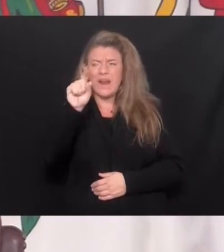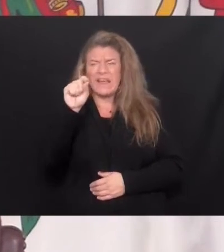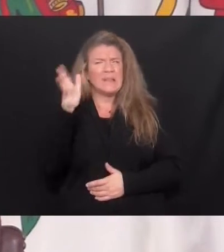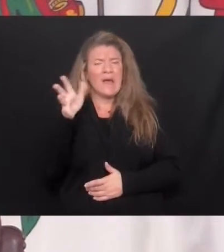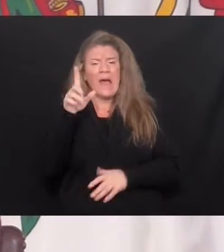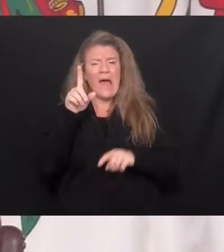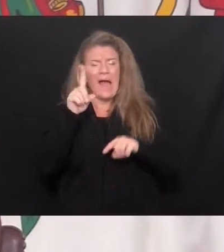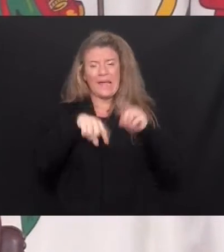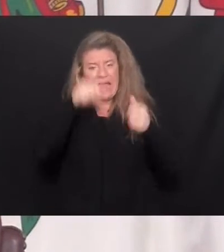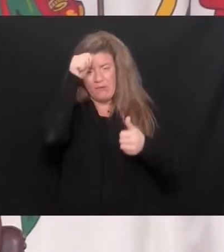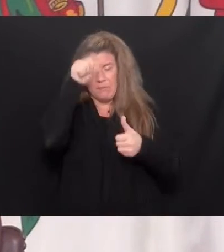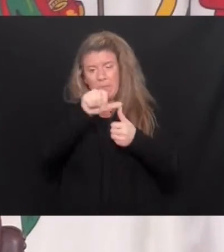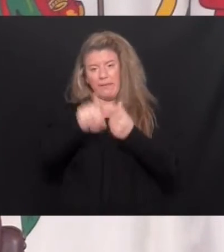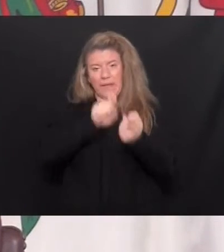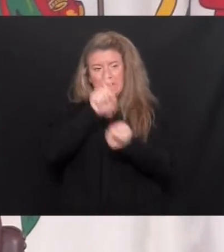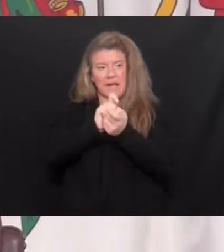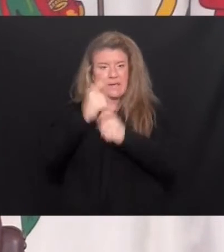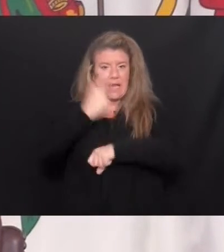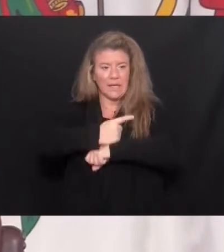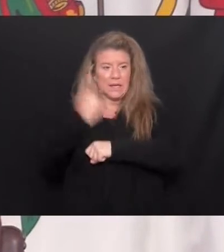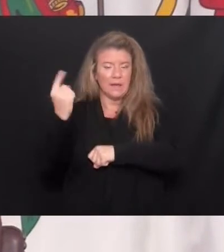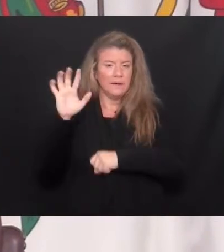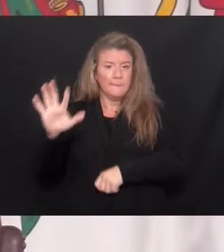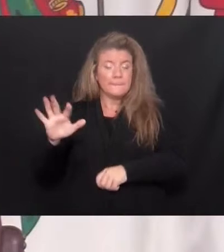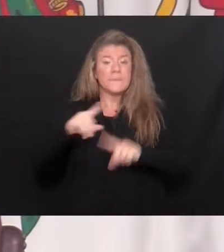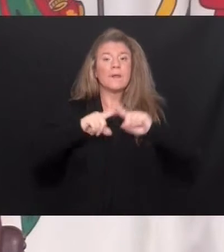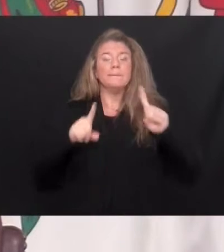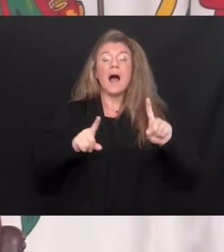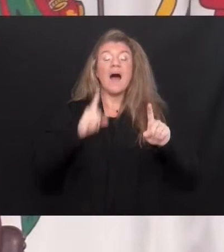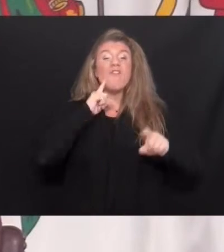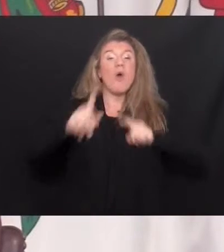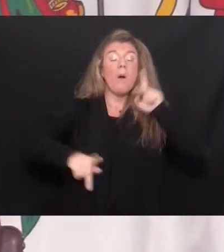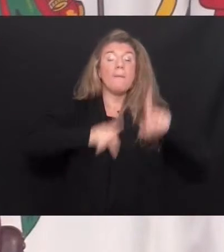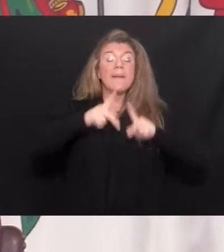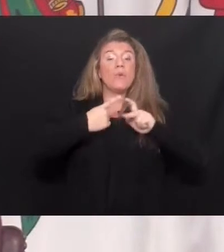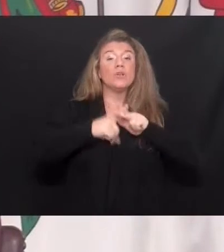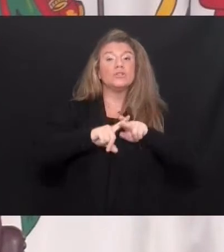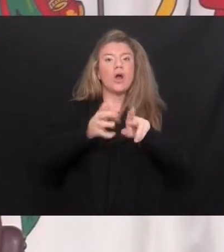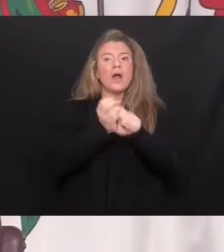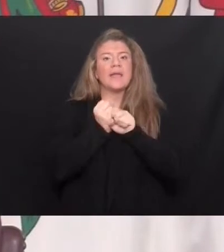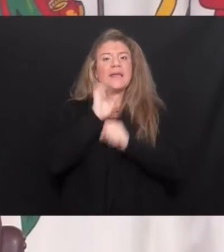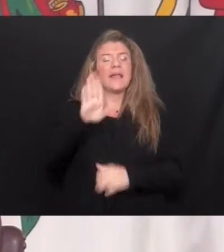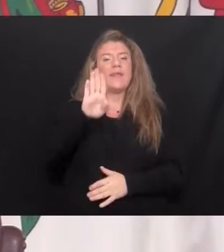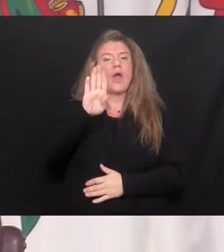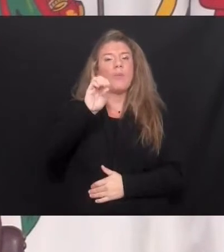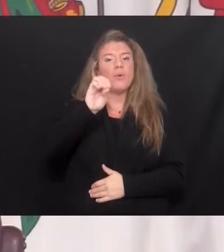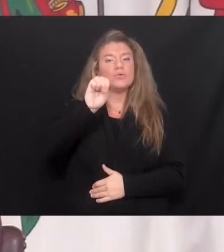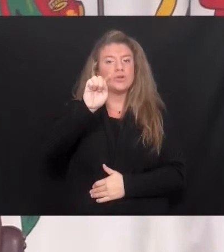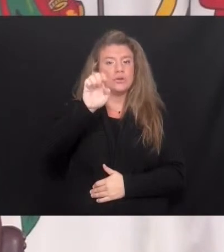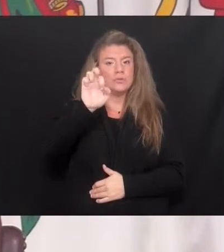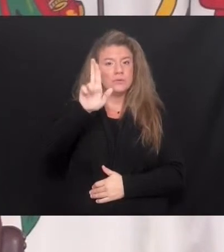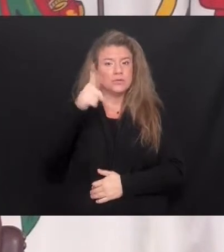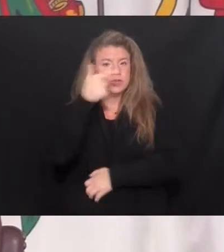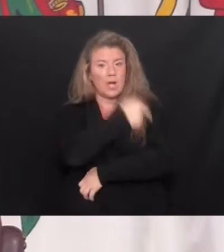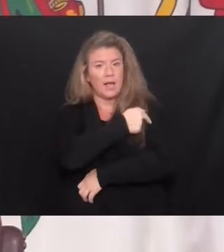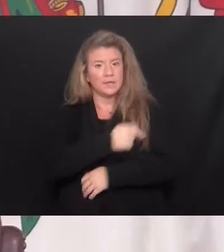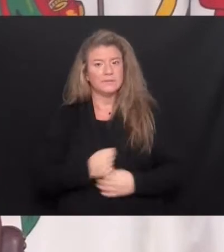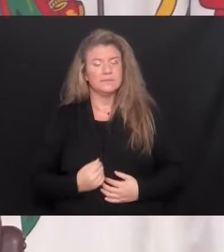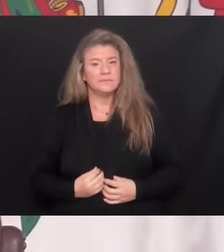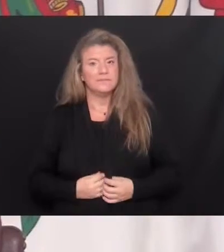recall exactly the date, in order for people to start getting their booster shots.